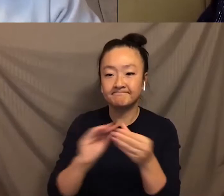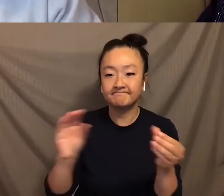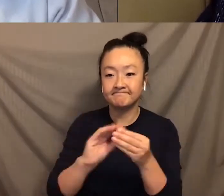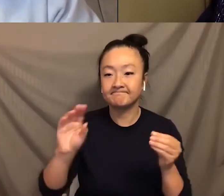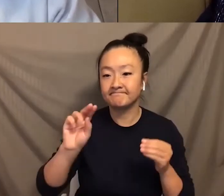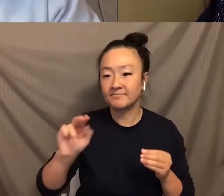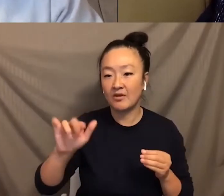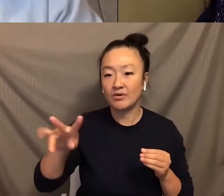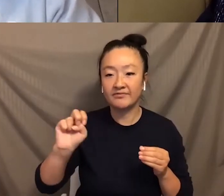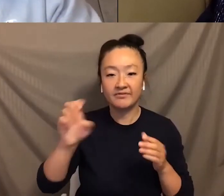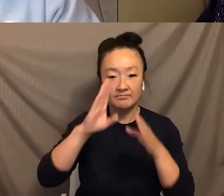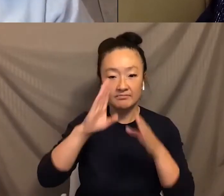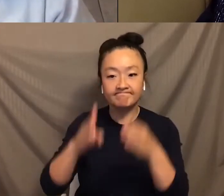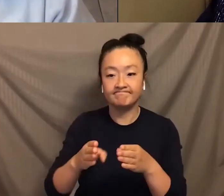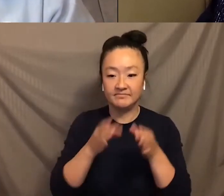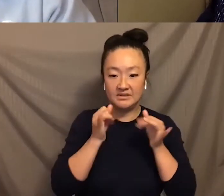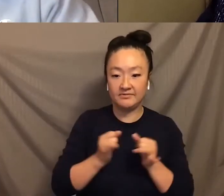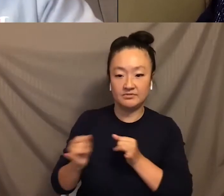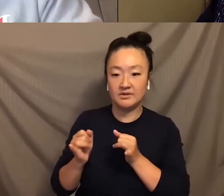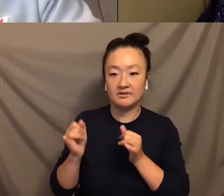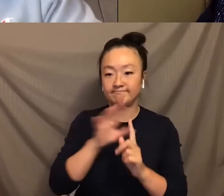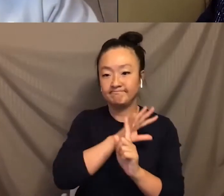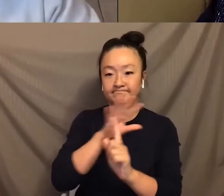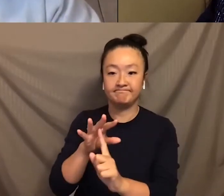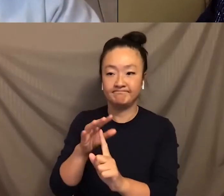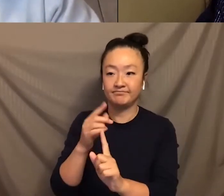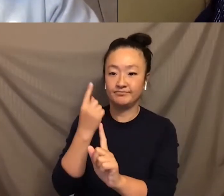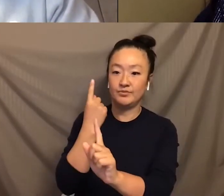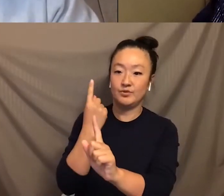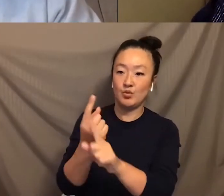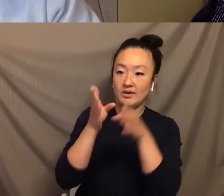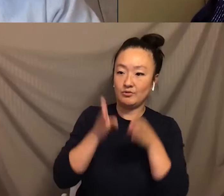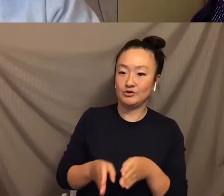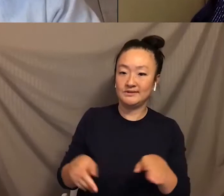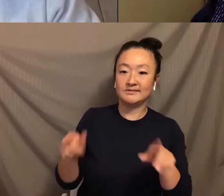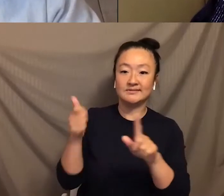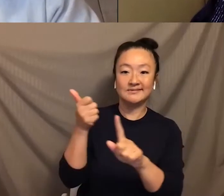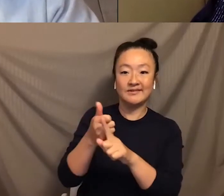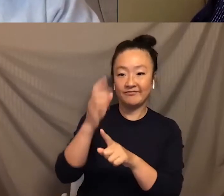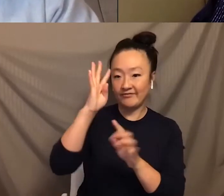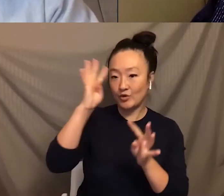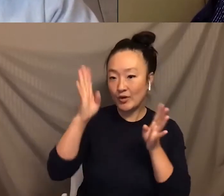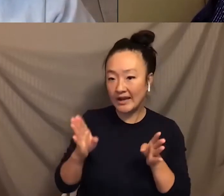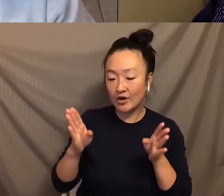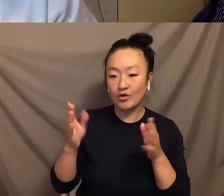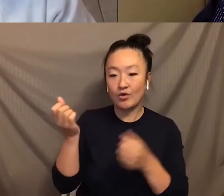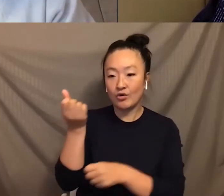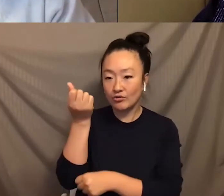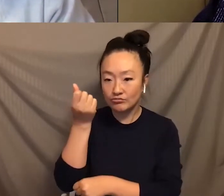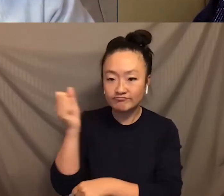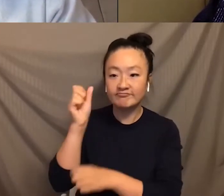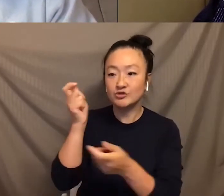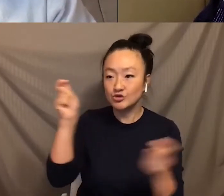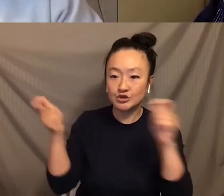and Mm, positing sole individuals as the creators or revolutionaries of the American palate.